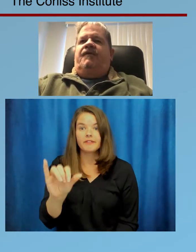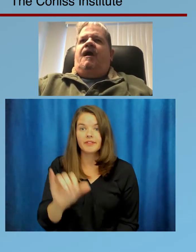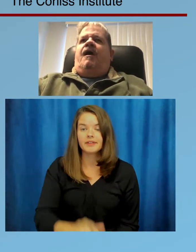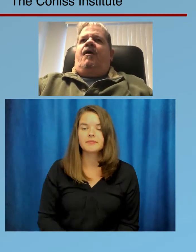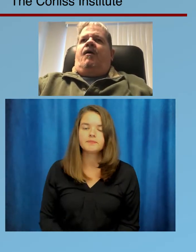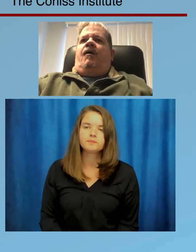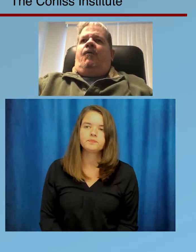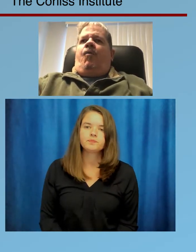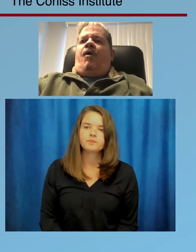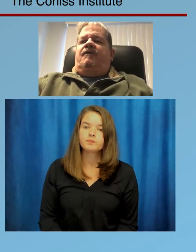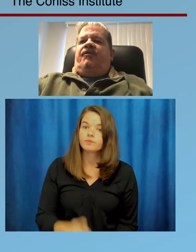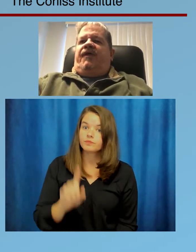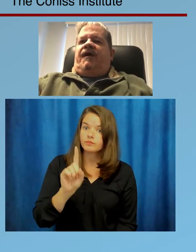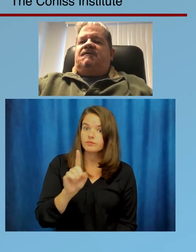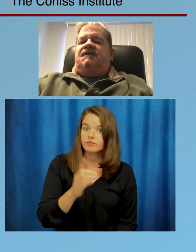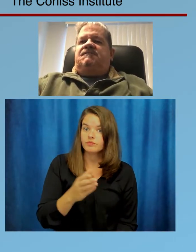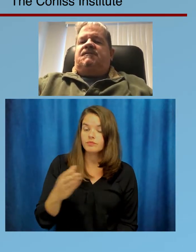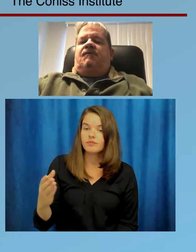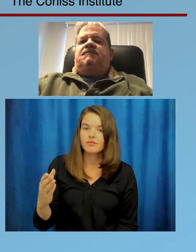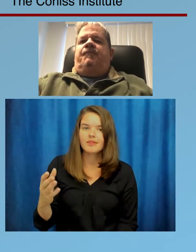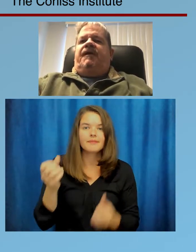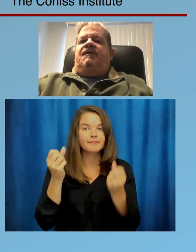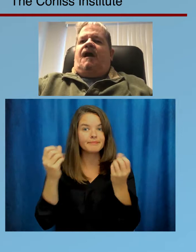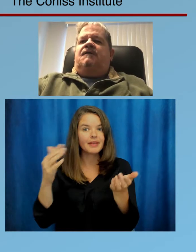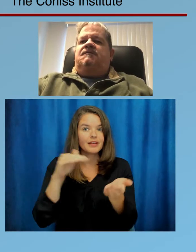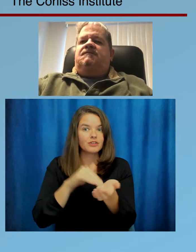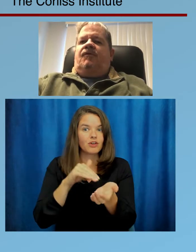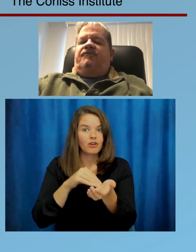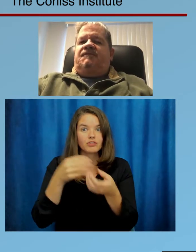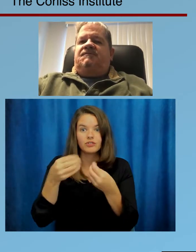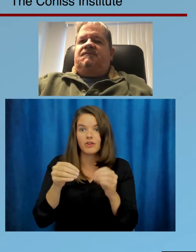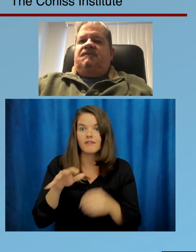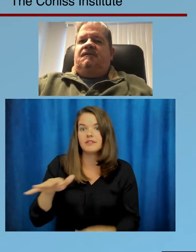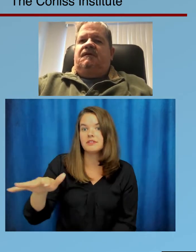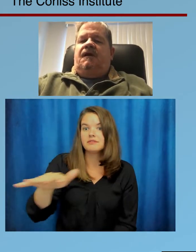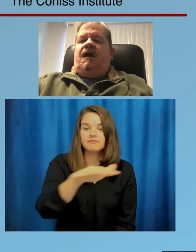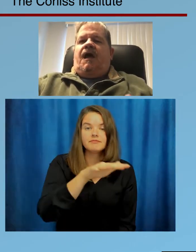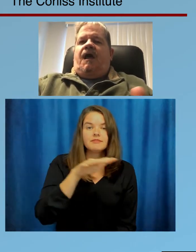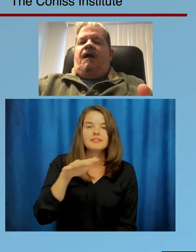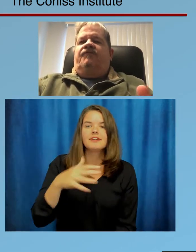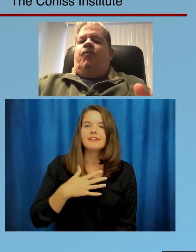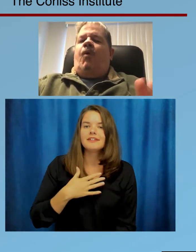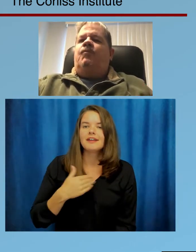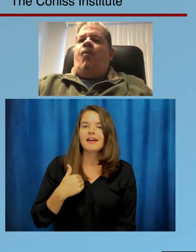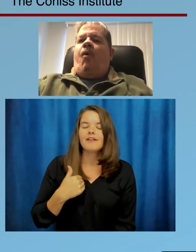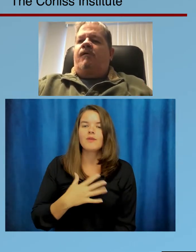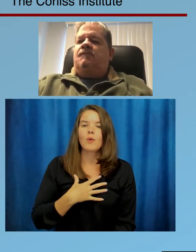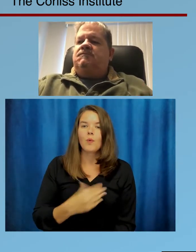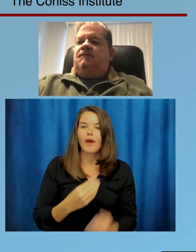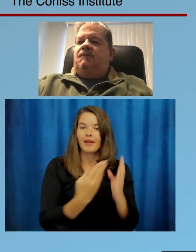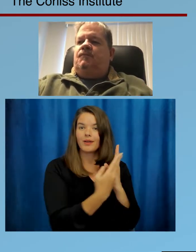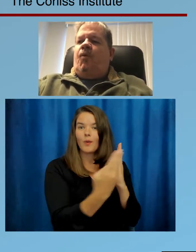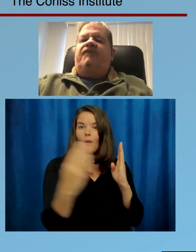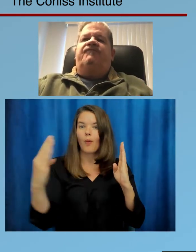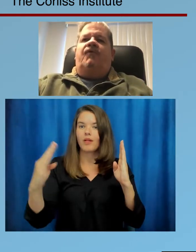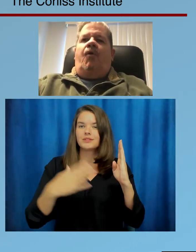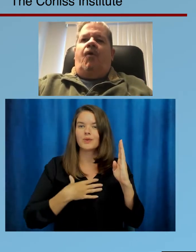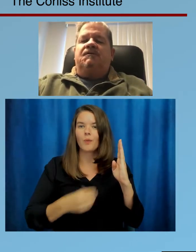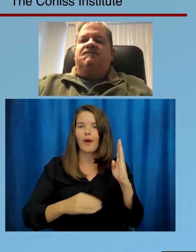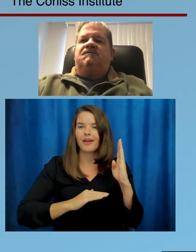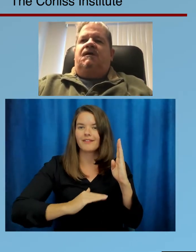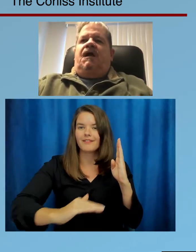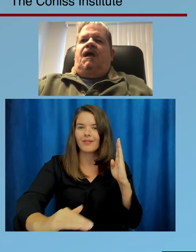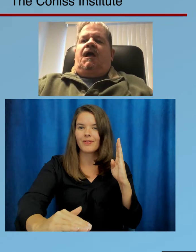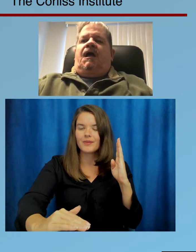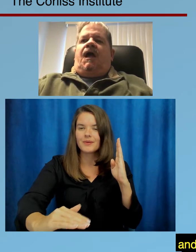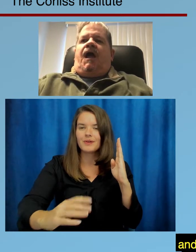of. One of the things is also many doctors' office have white walls and white